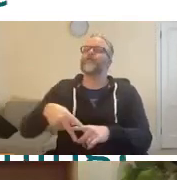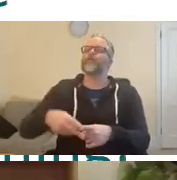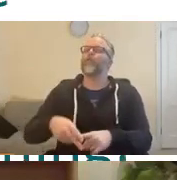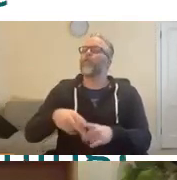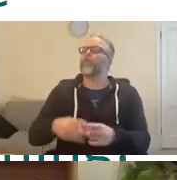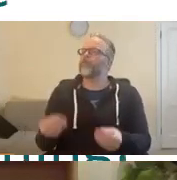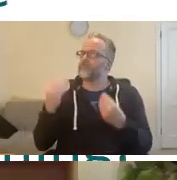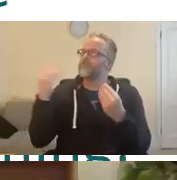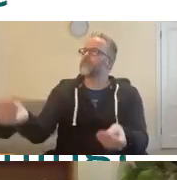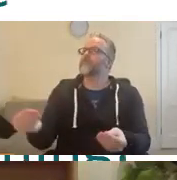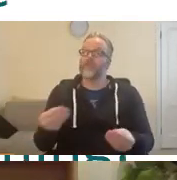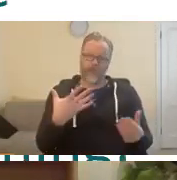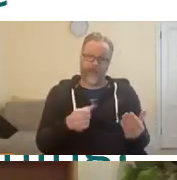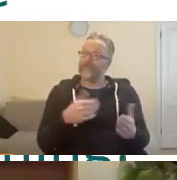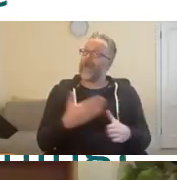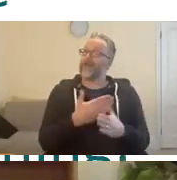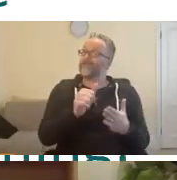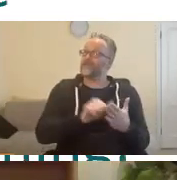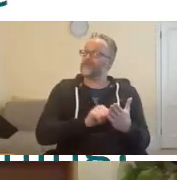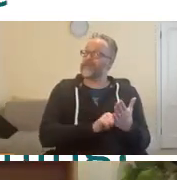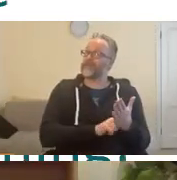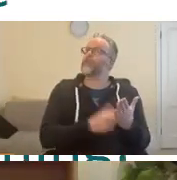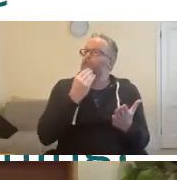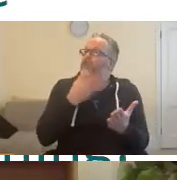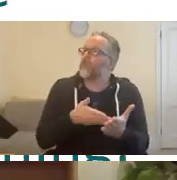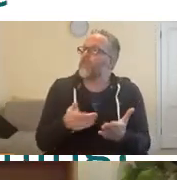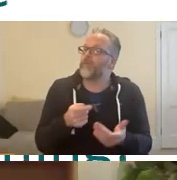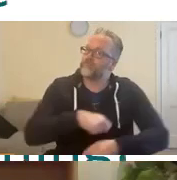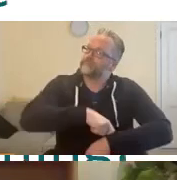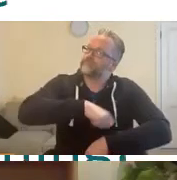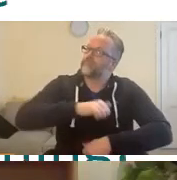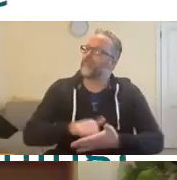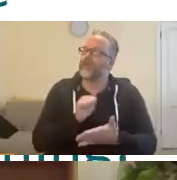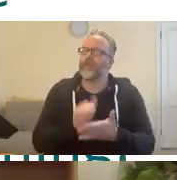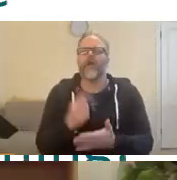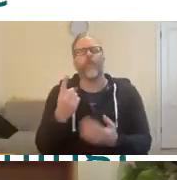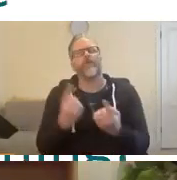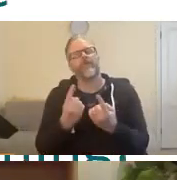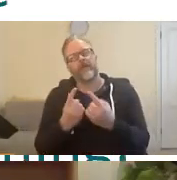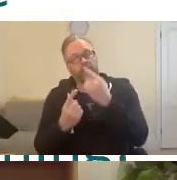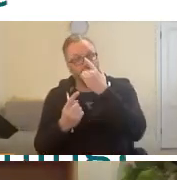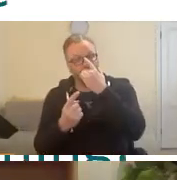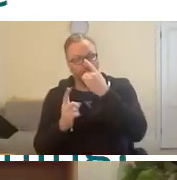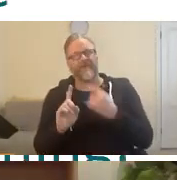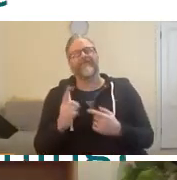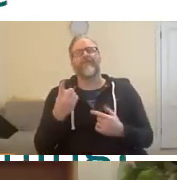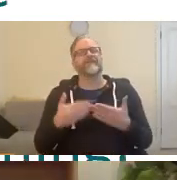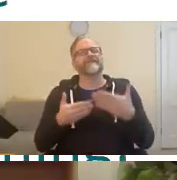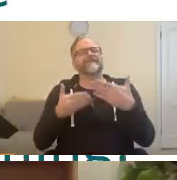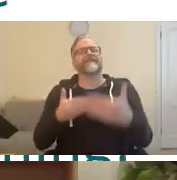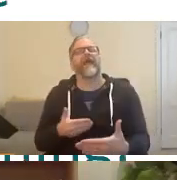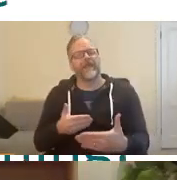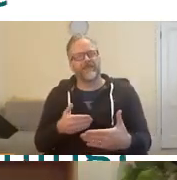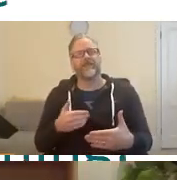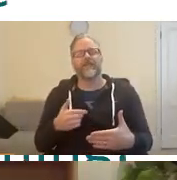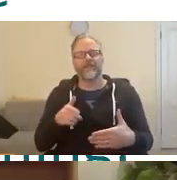need to use these active ingredients. So there's one thing, and I suppose this is the first stage, and this is the work